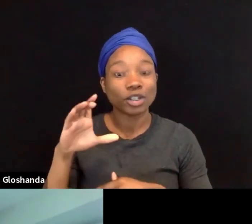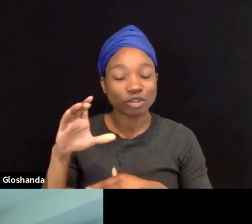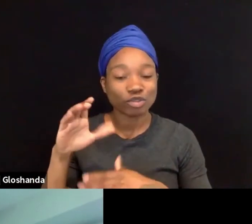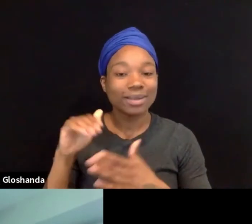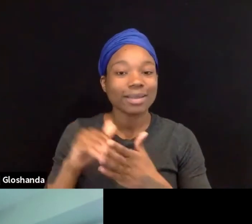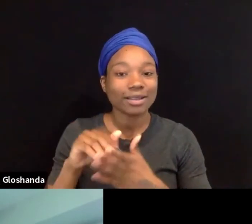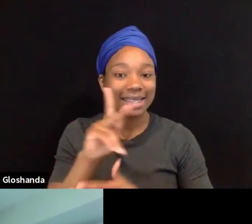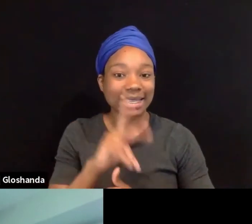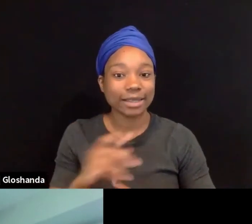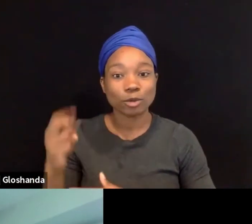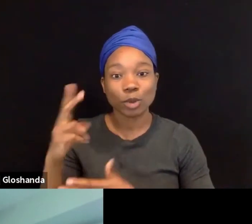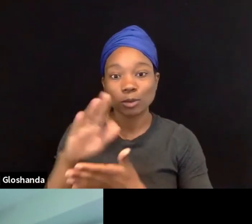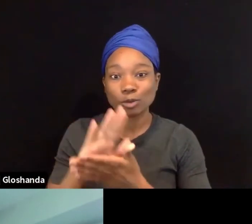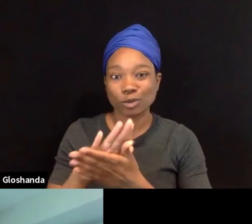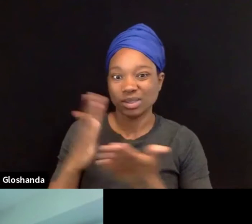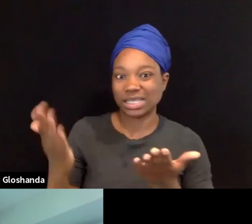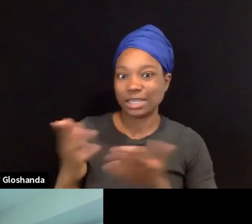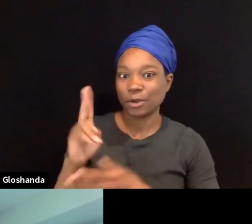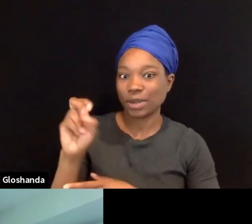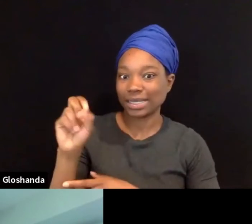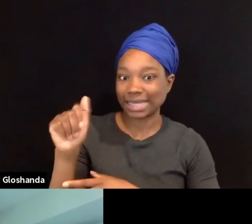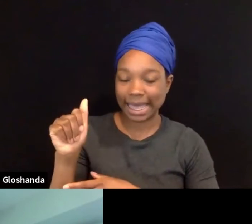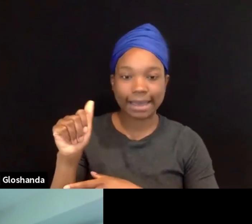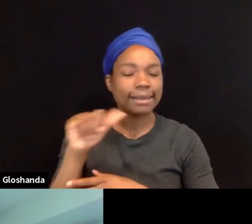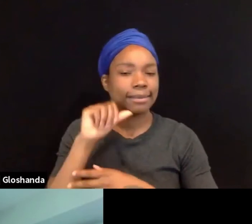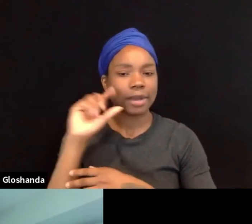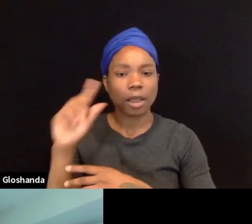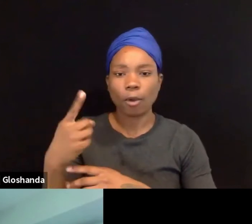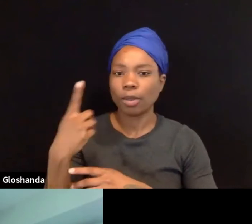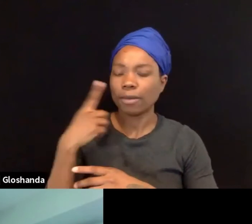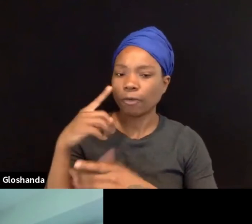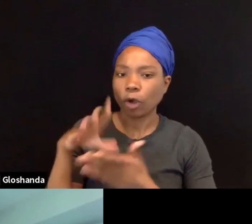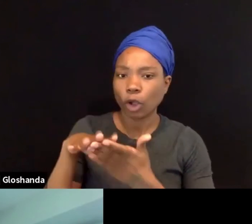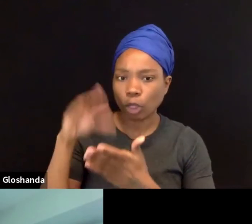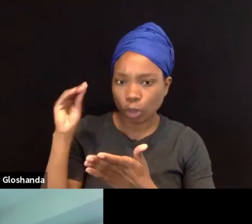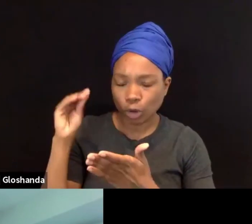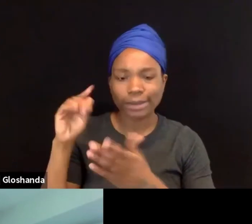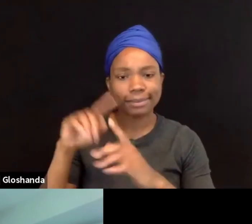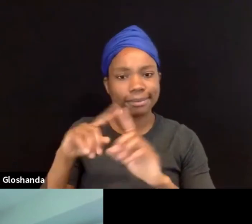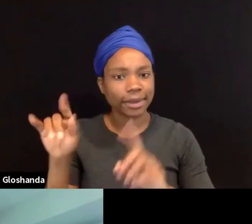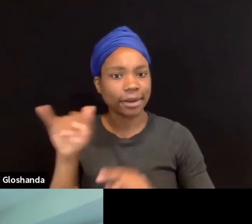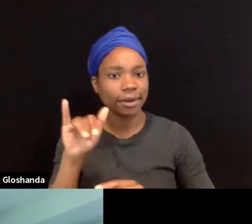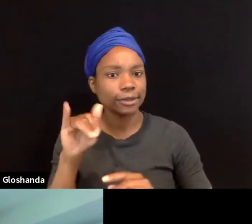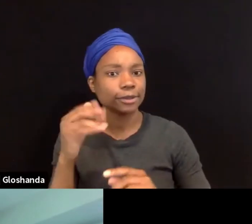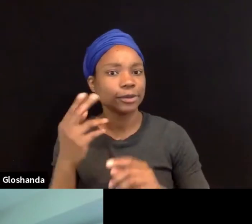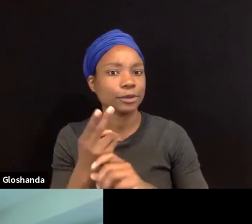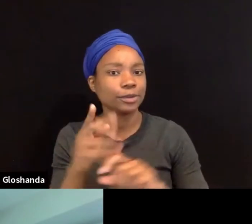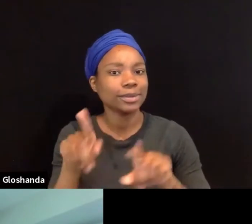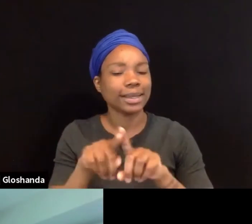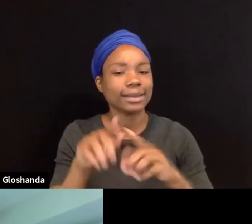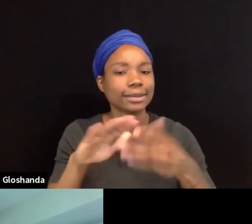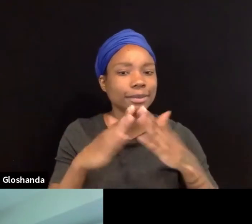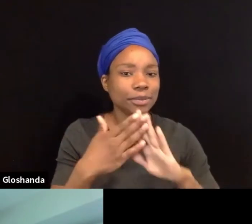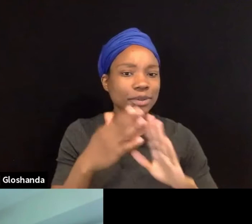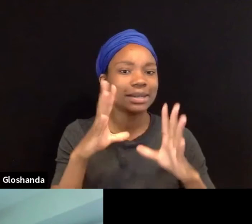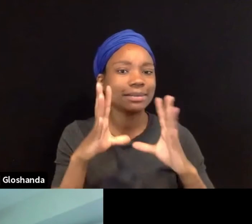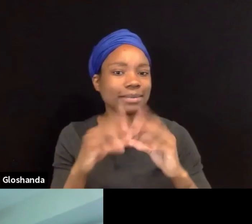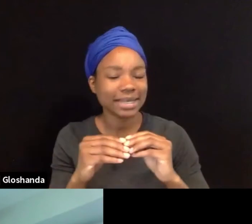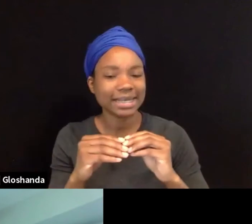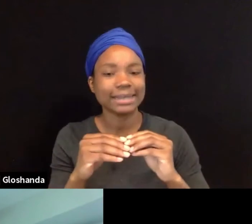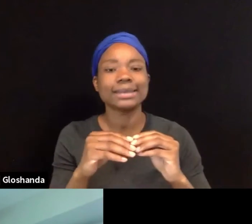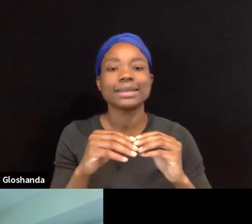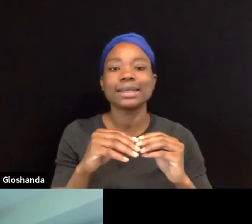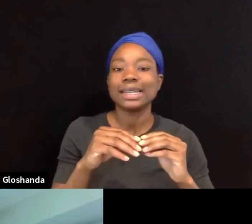not only used for learning, but also for community meetings and as emergency centers and shelters. They're really community